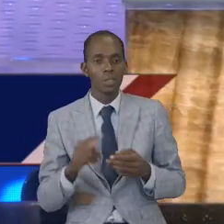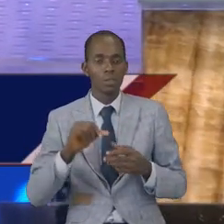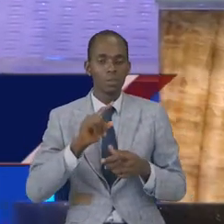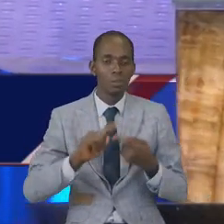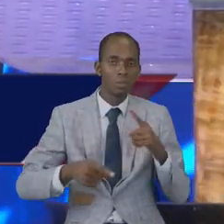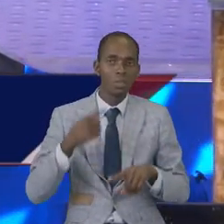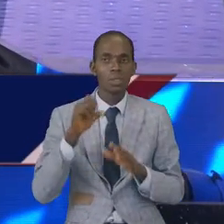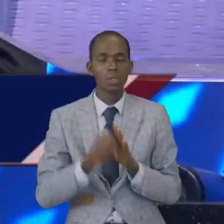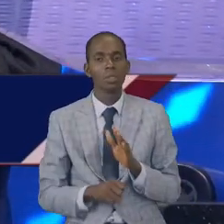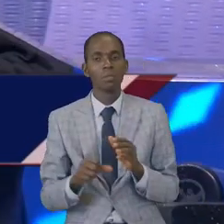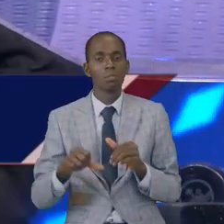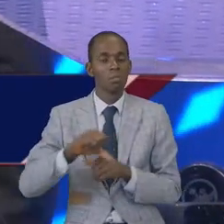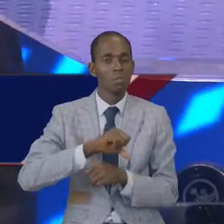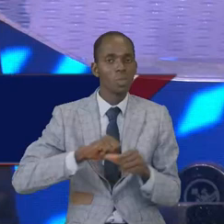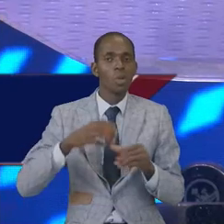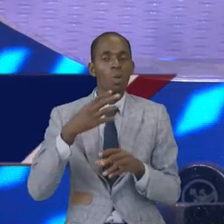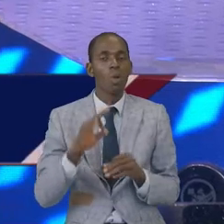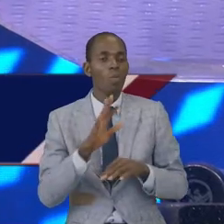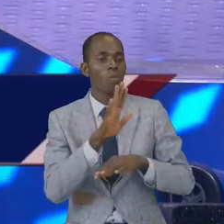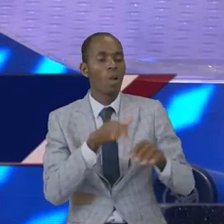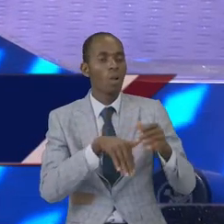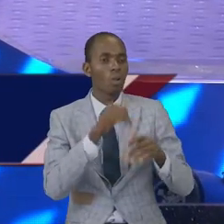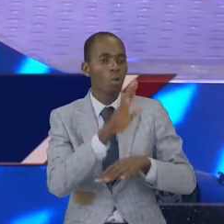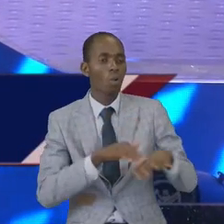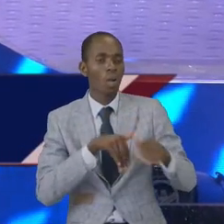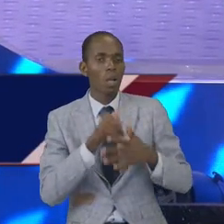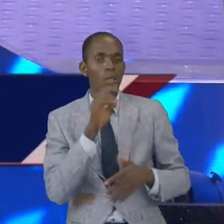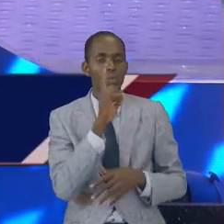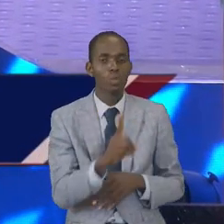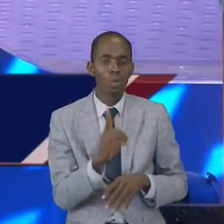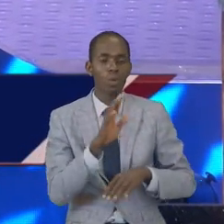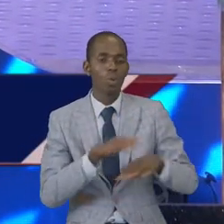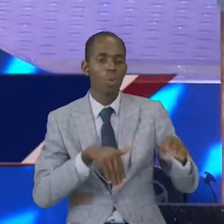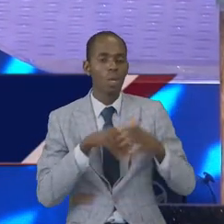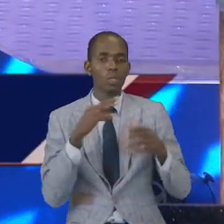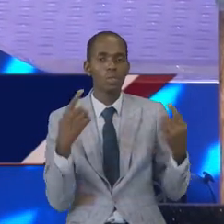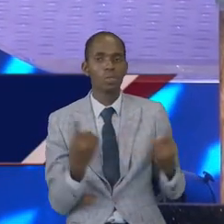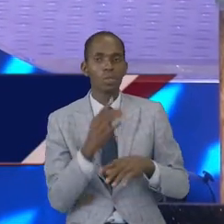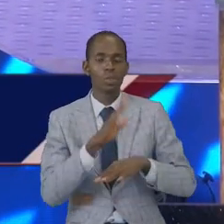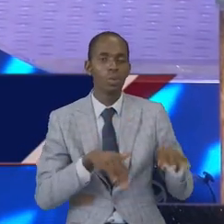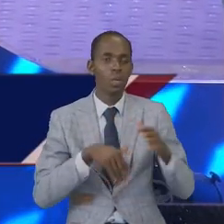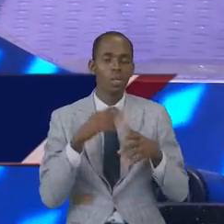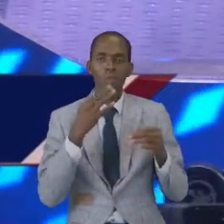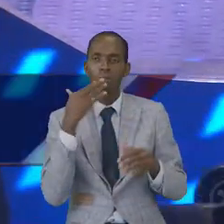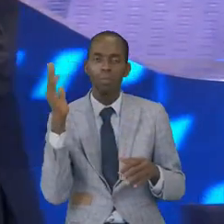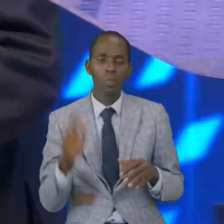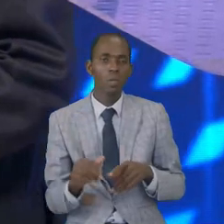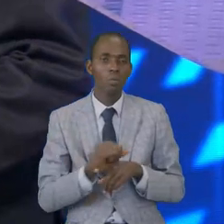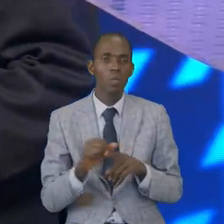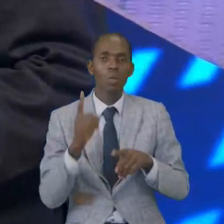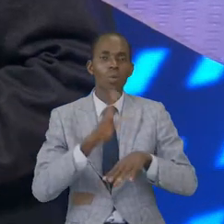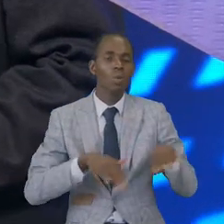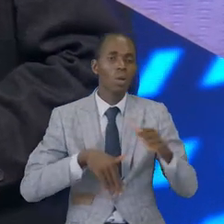called out ones. We're called out of the world, out of sin, out of evil, out of